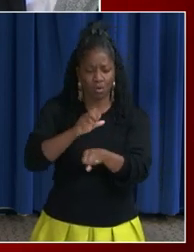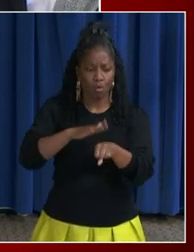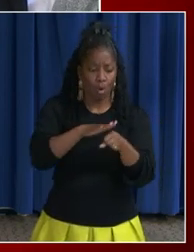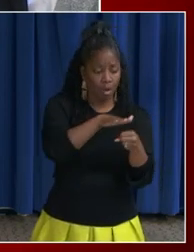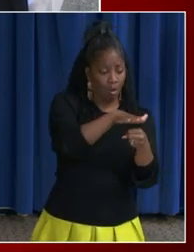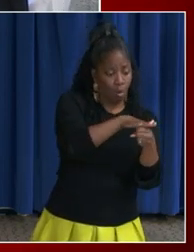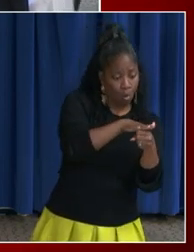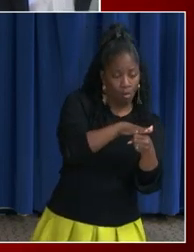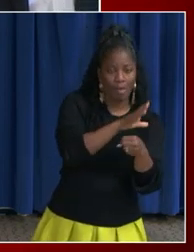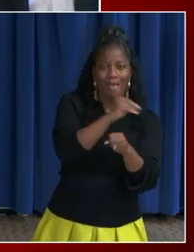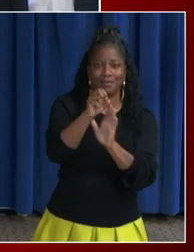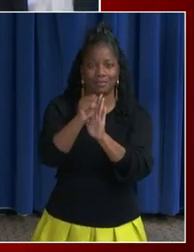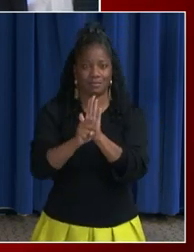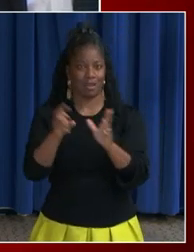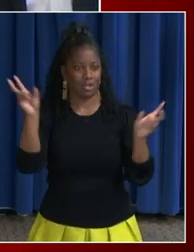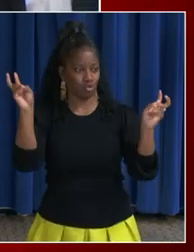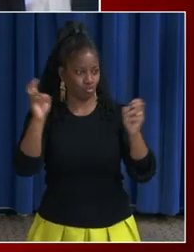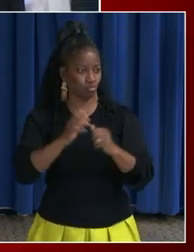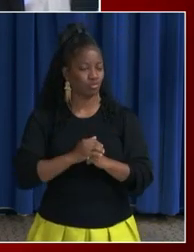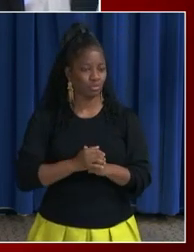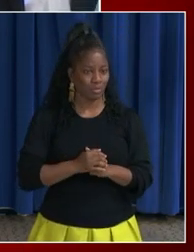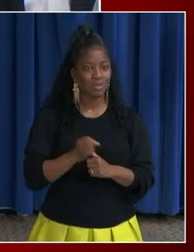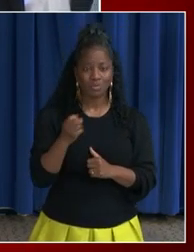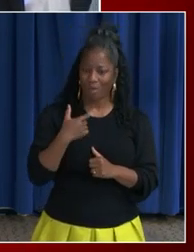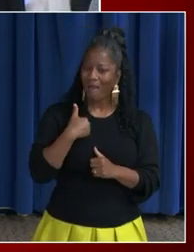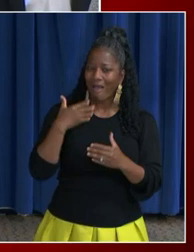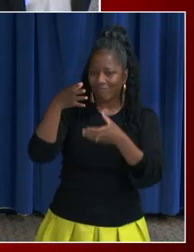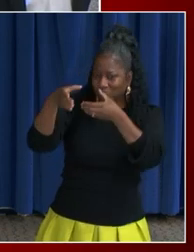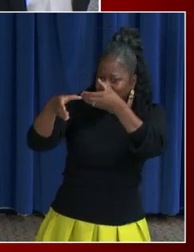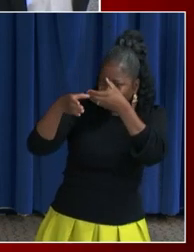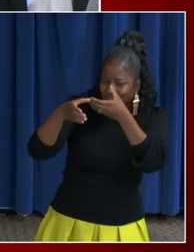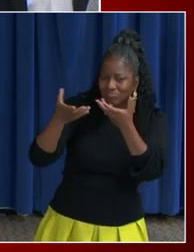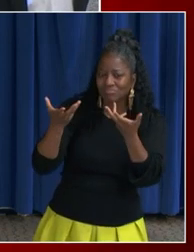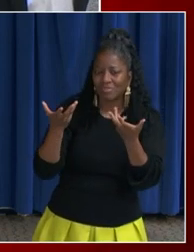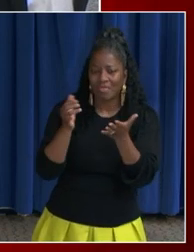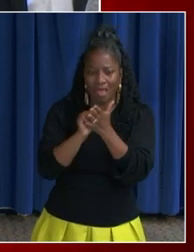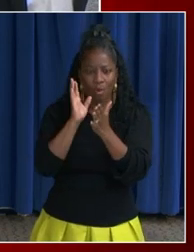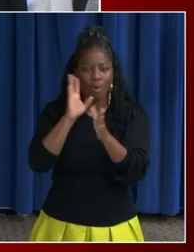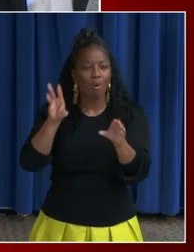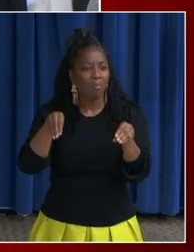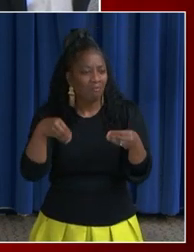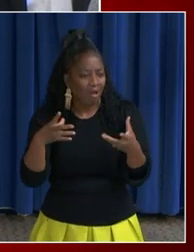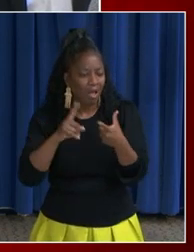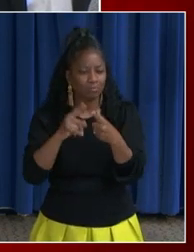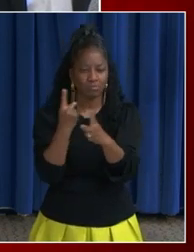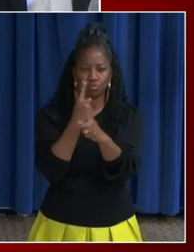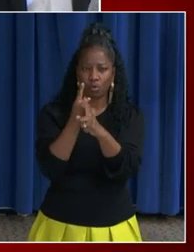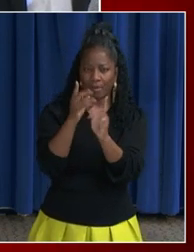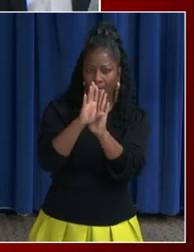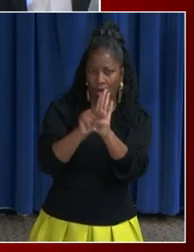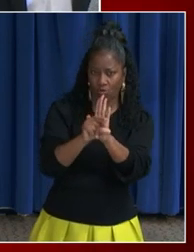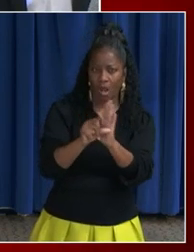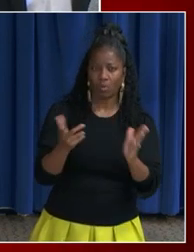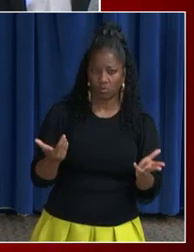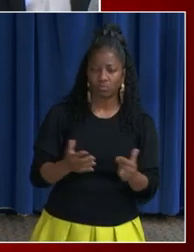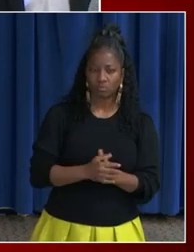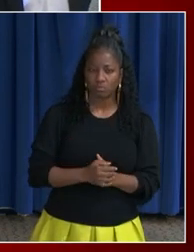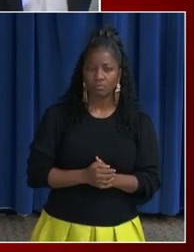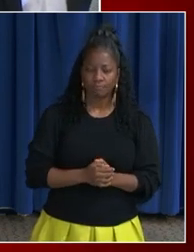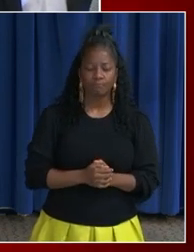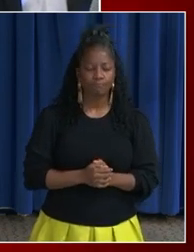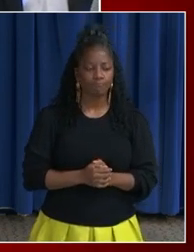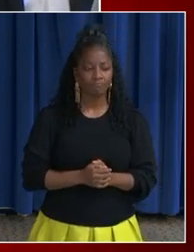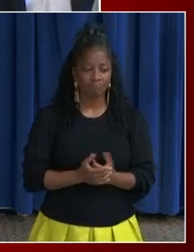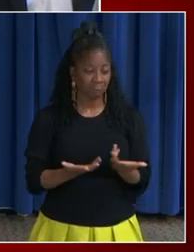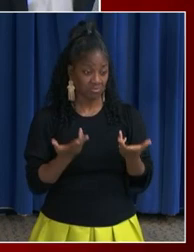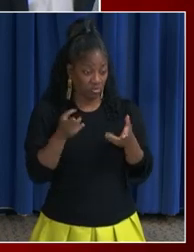issues. So I feel like I have a knowledge that provides the appropriate background